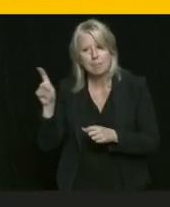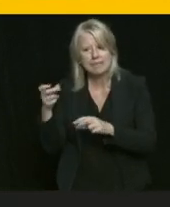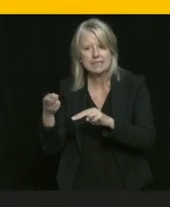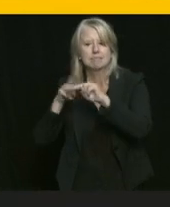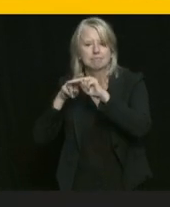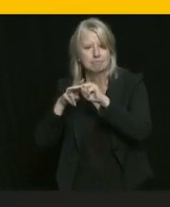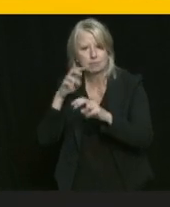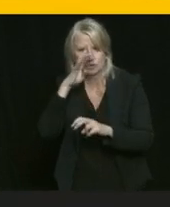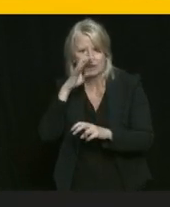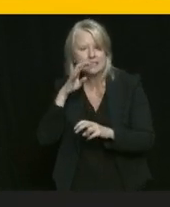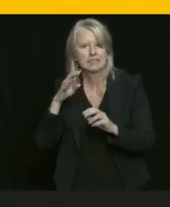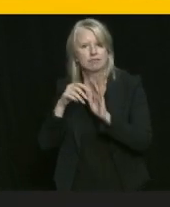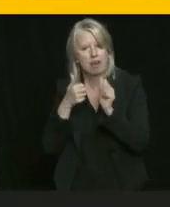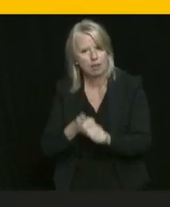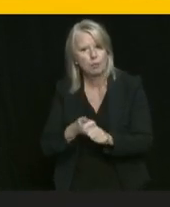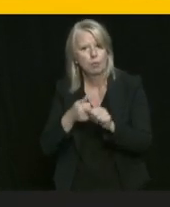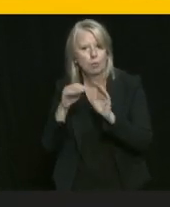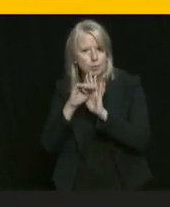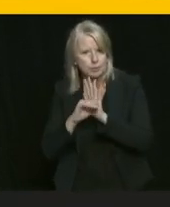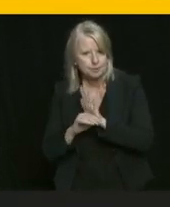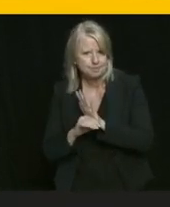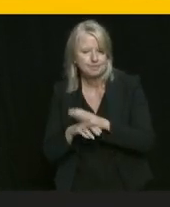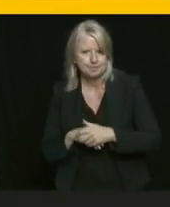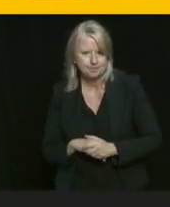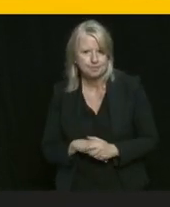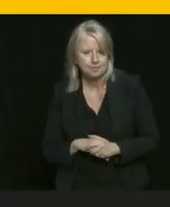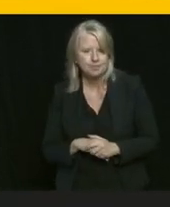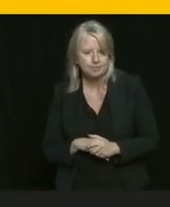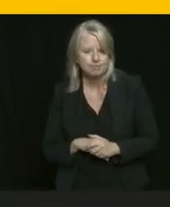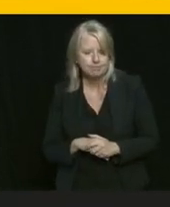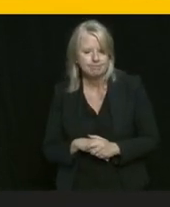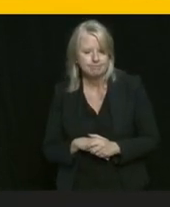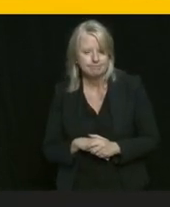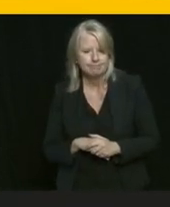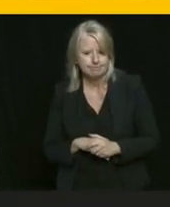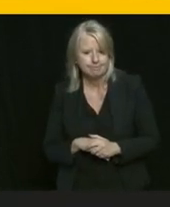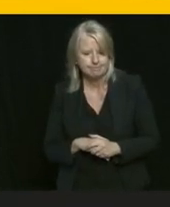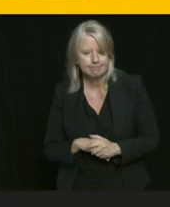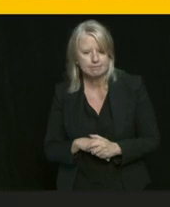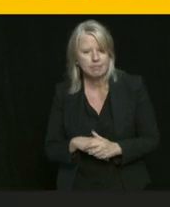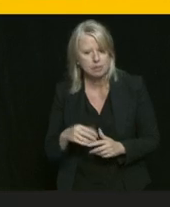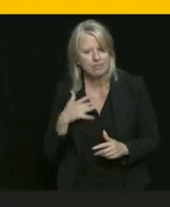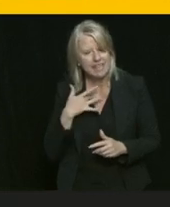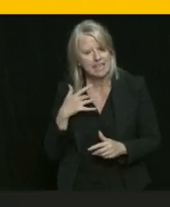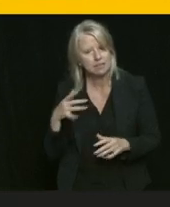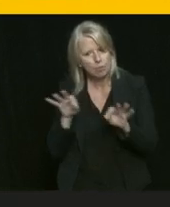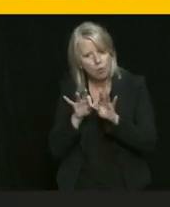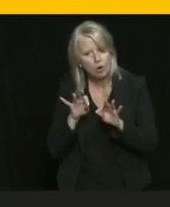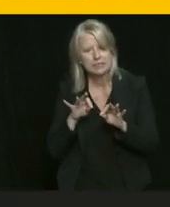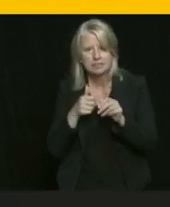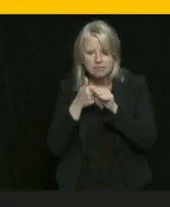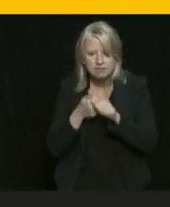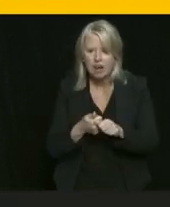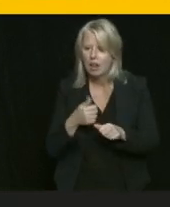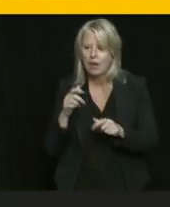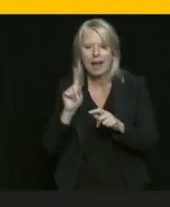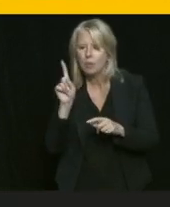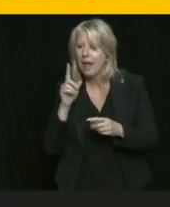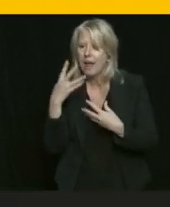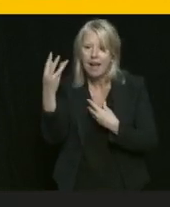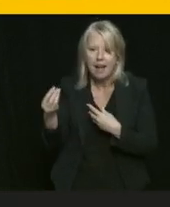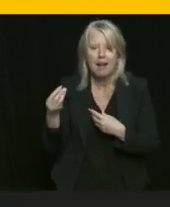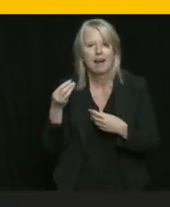were. So I think it is, you know, really getting in line with all of those public health measures, which